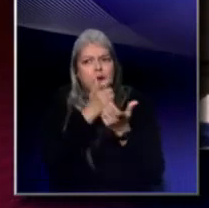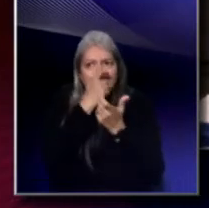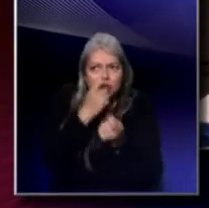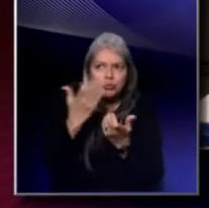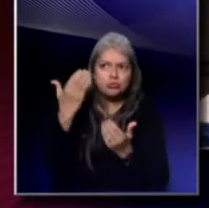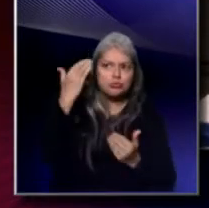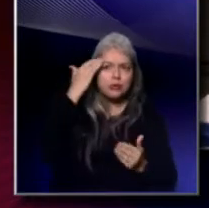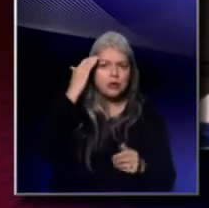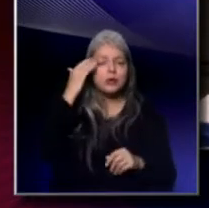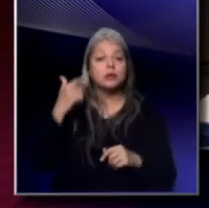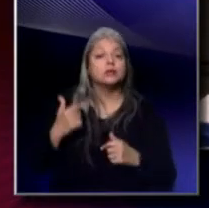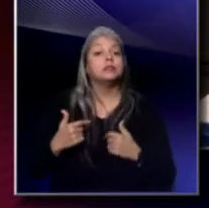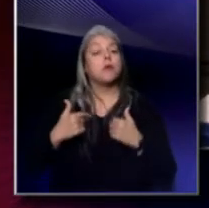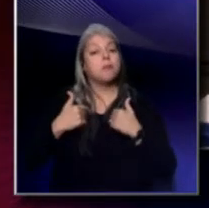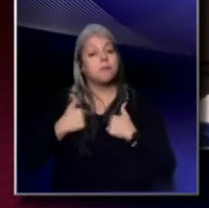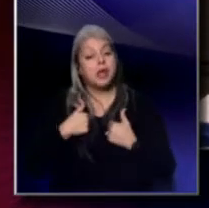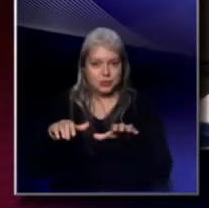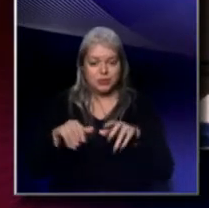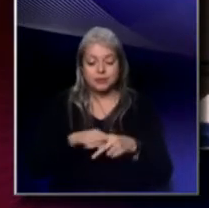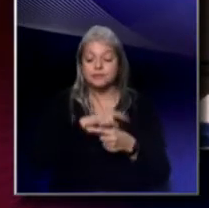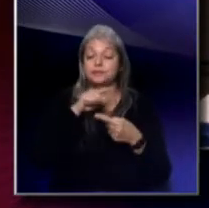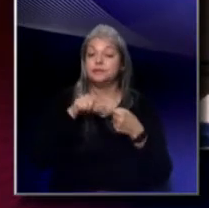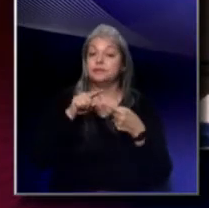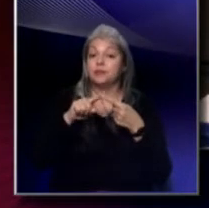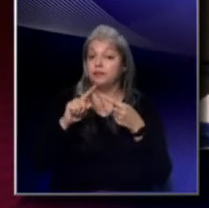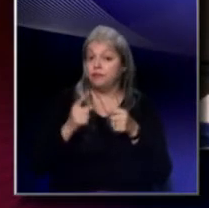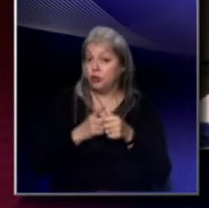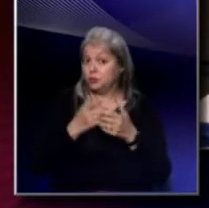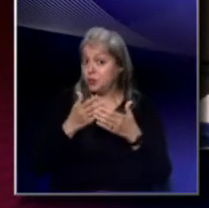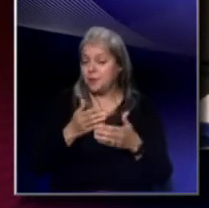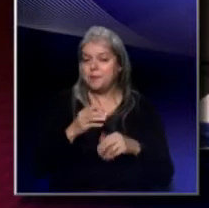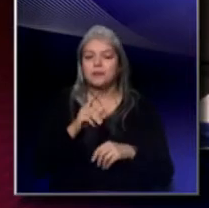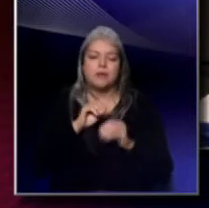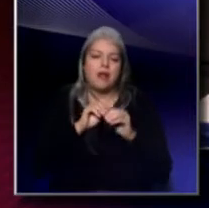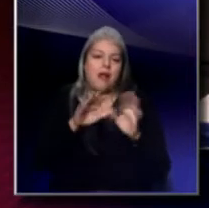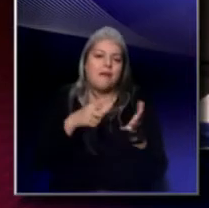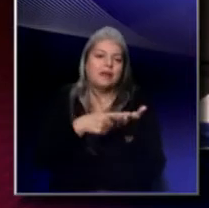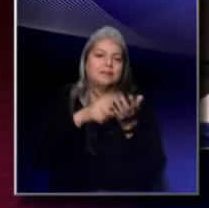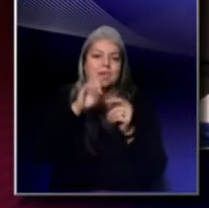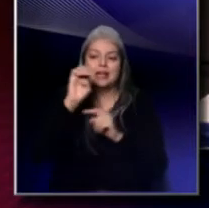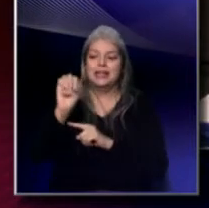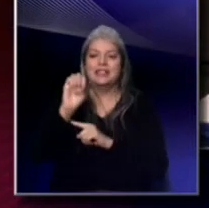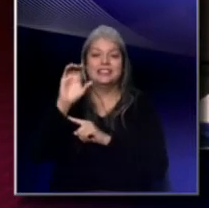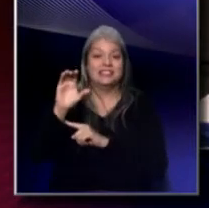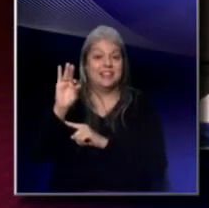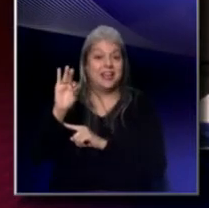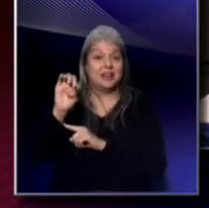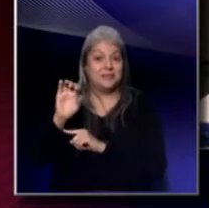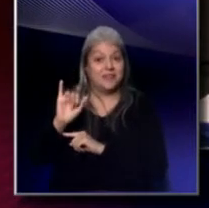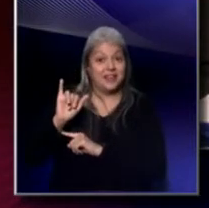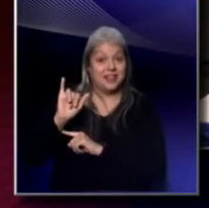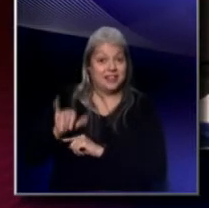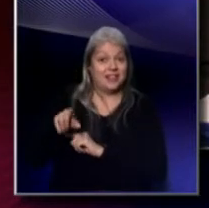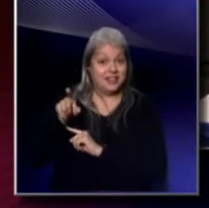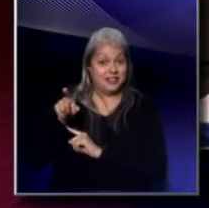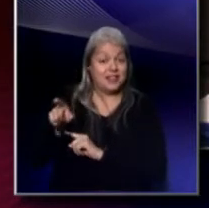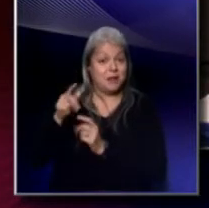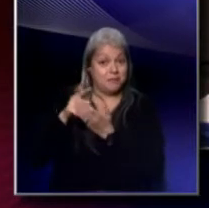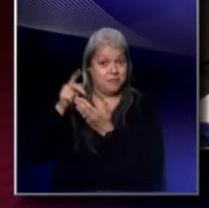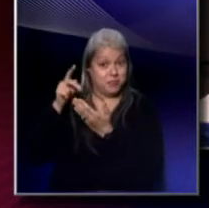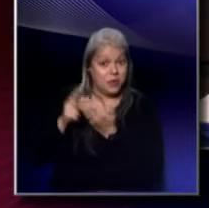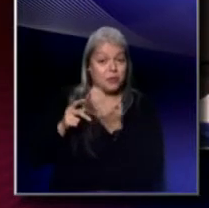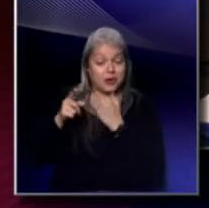then for me to then light was obviously I talked about the early childhood family education